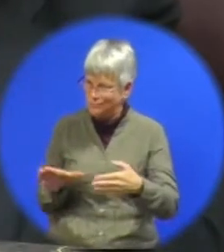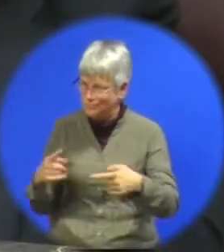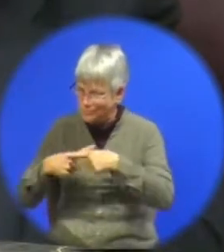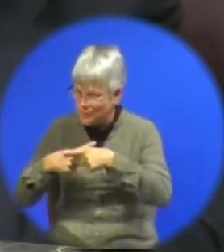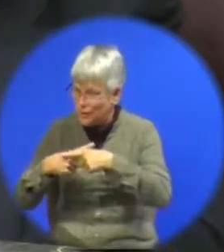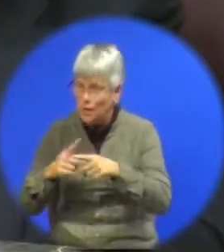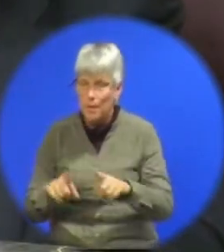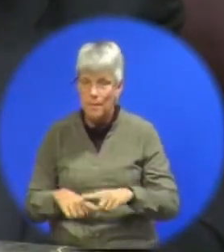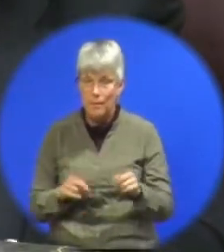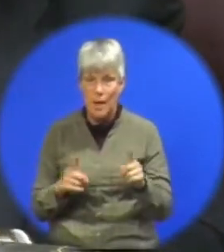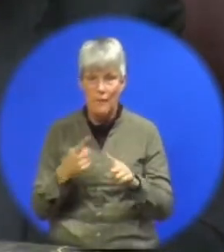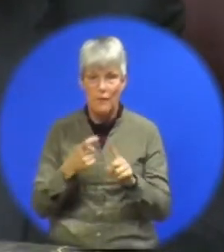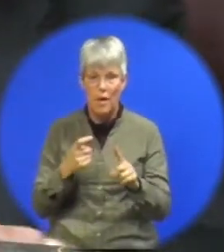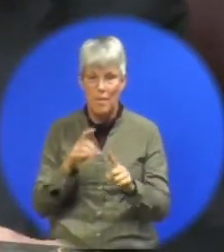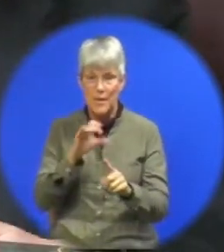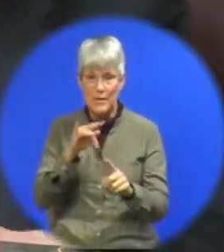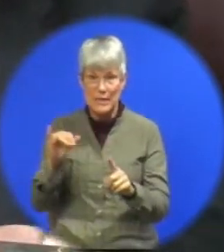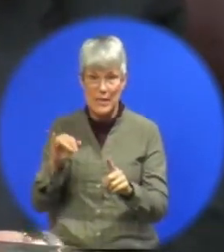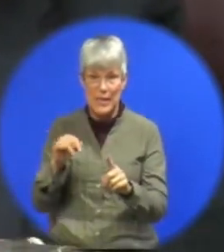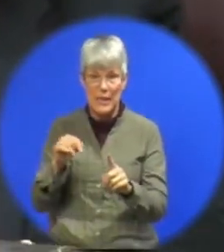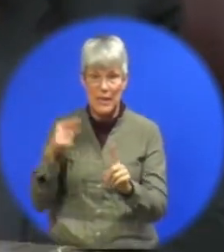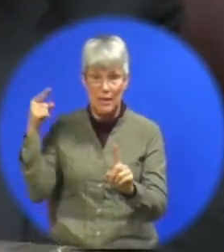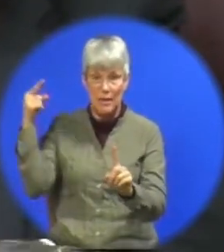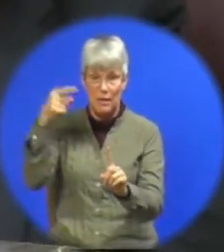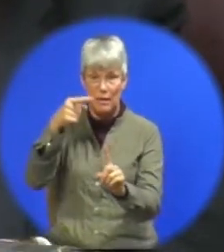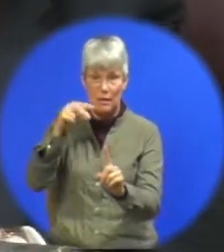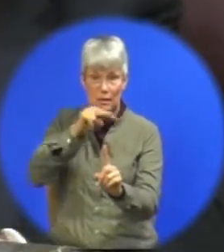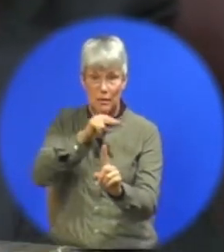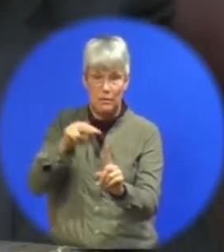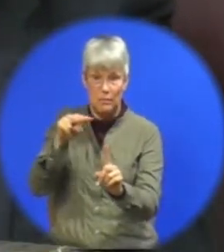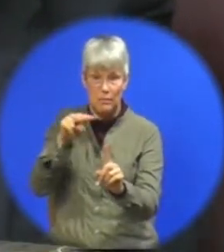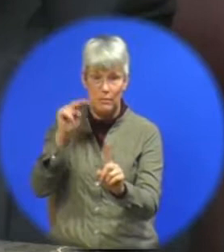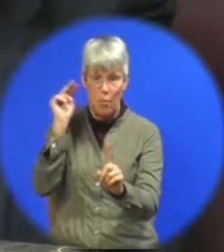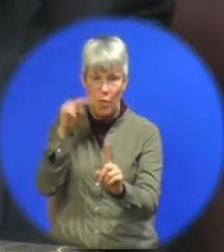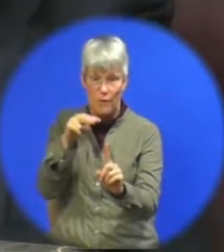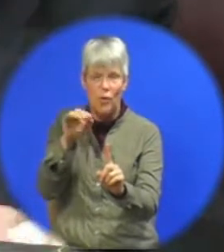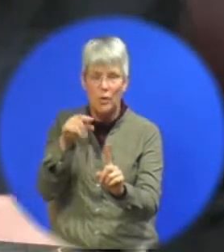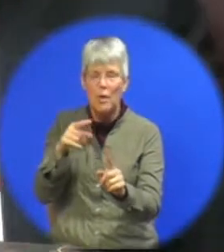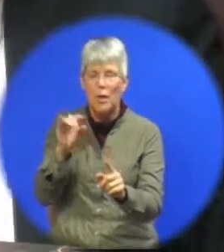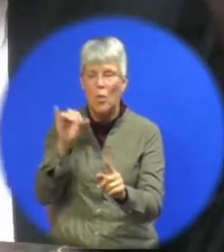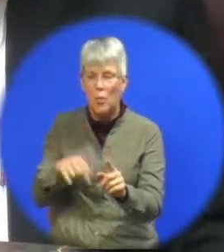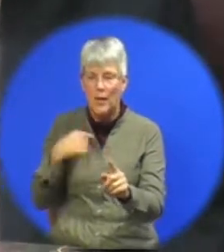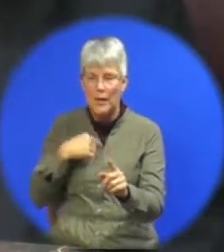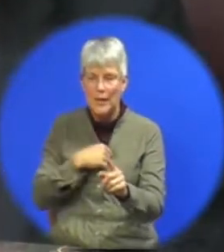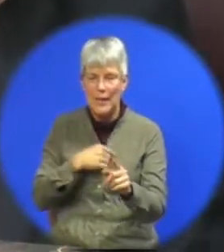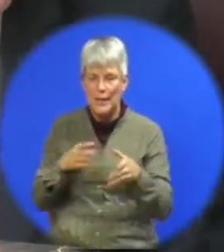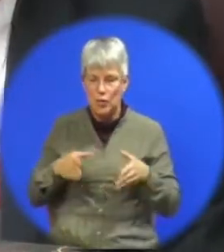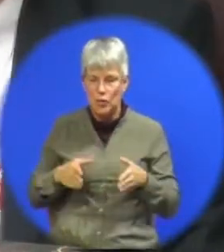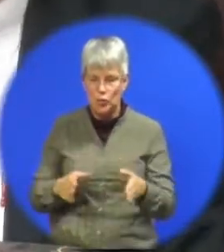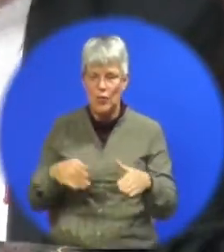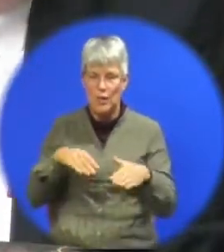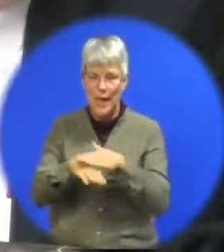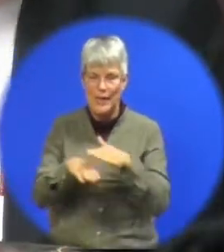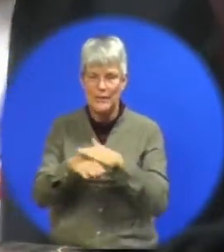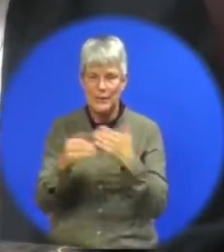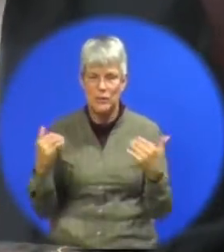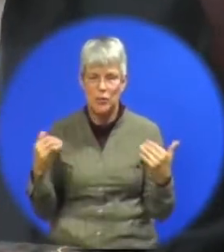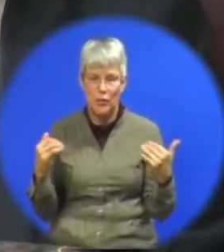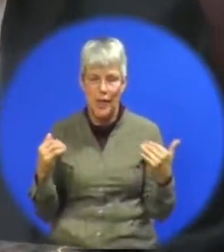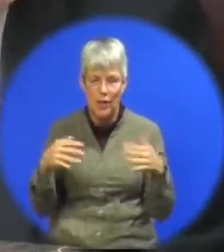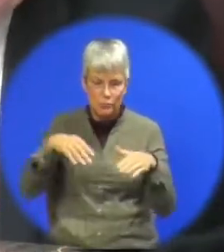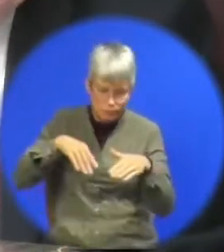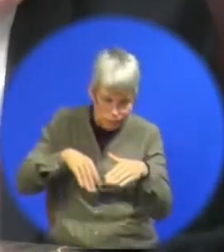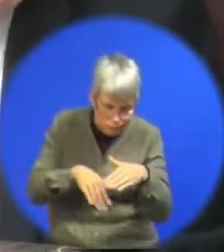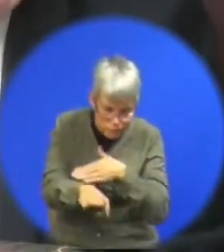obviously what our primary goal would have to be to maintain that street access back to the what is now the farmer's market